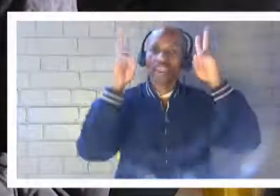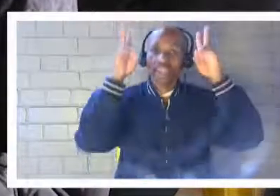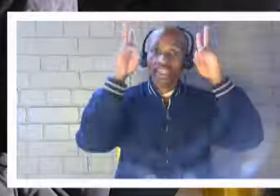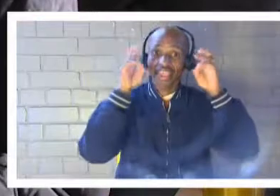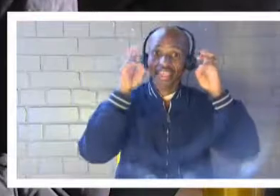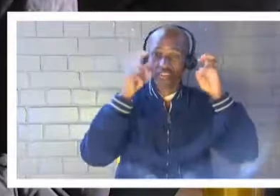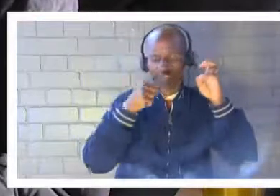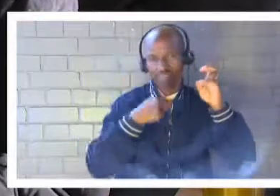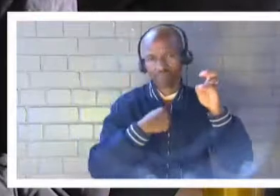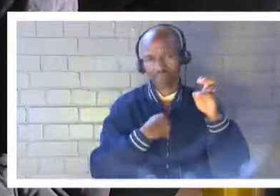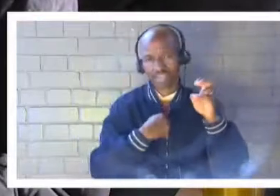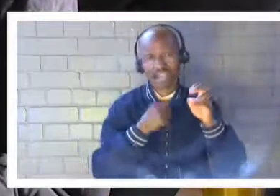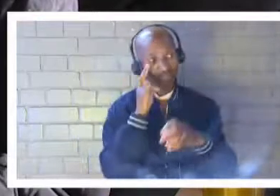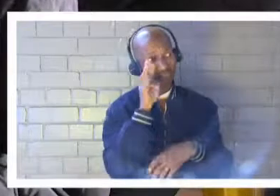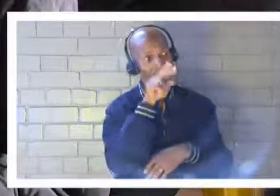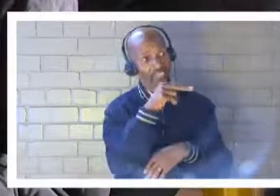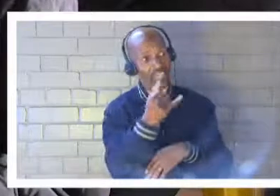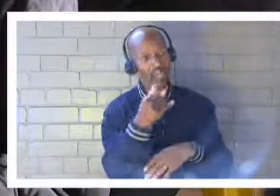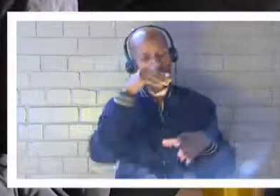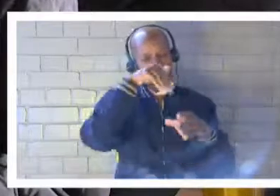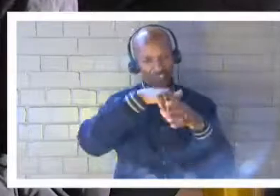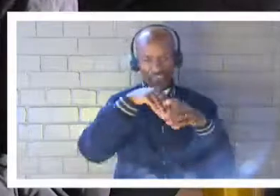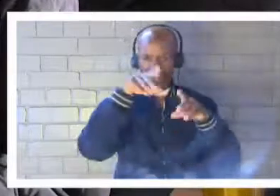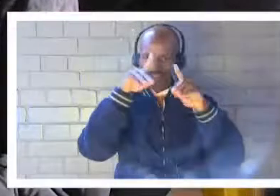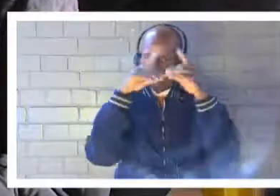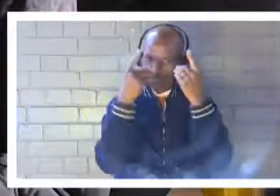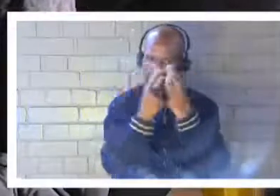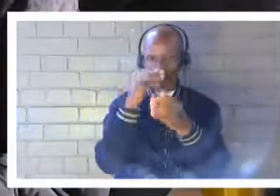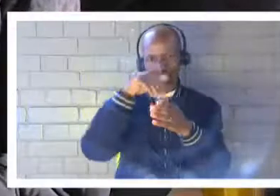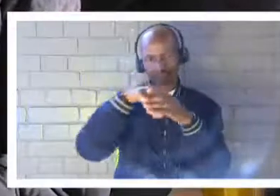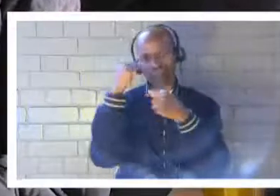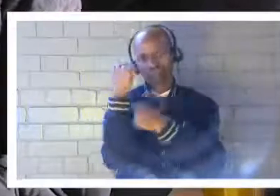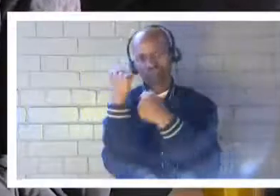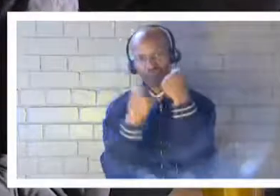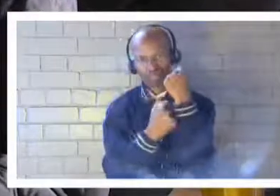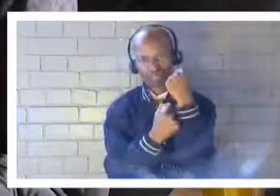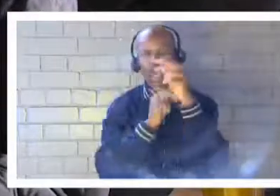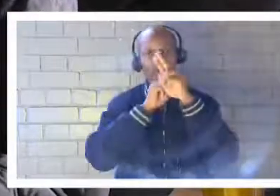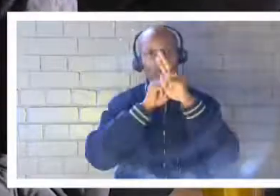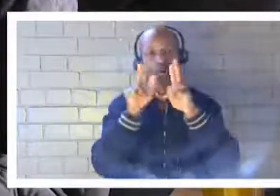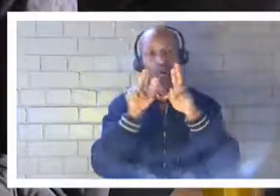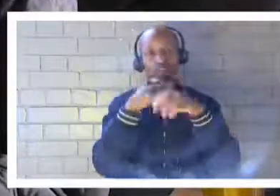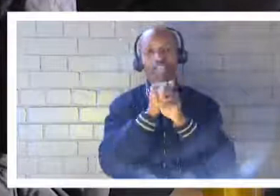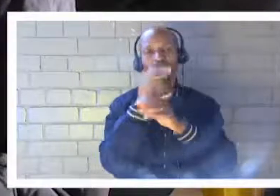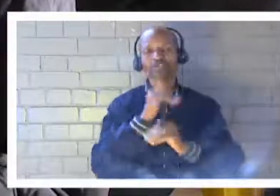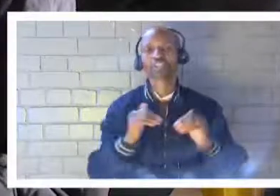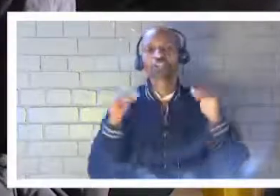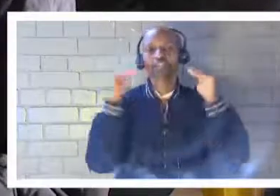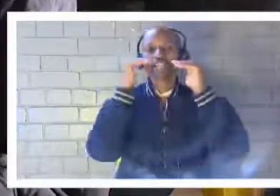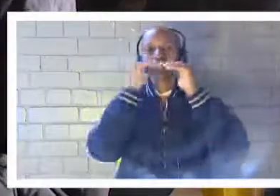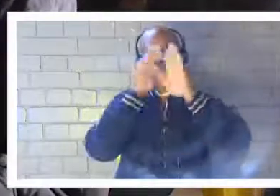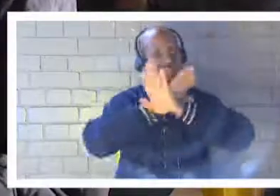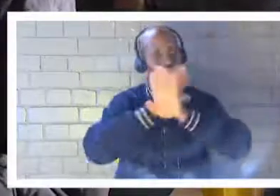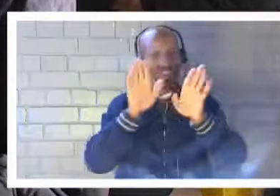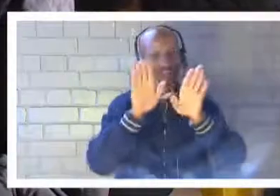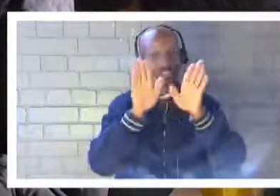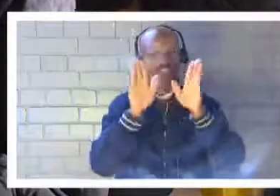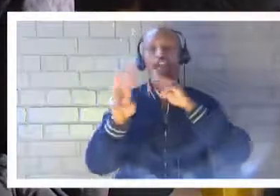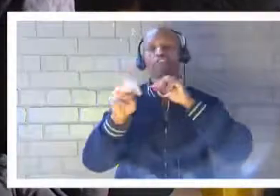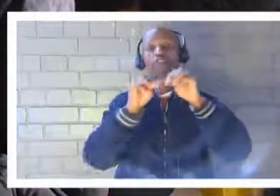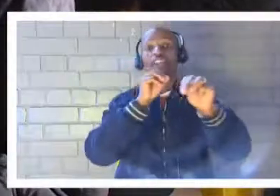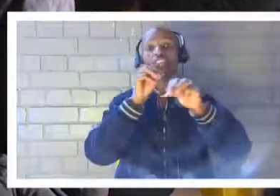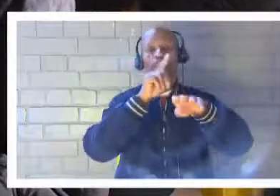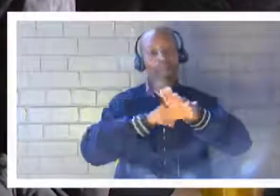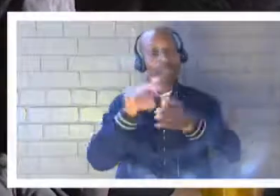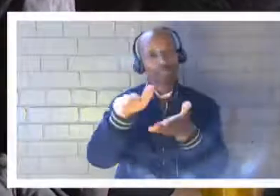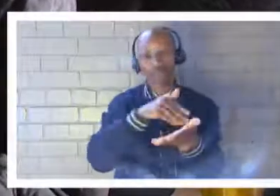that I've realized with the Department of Infrastructure is that they're not sensitive to equality and managing of